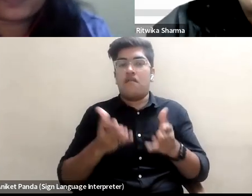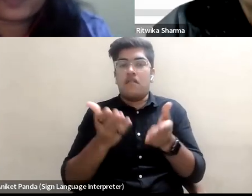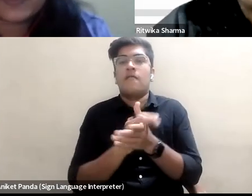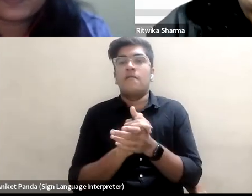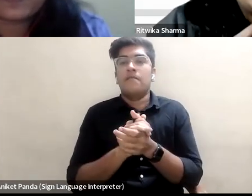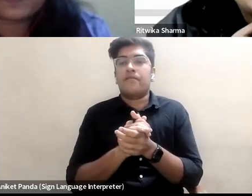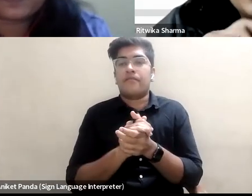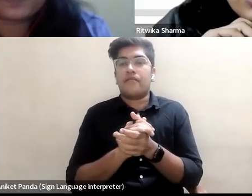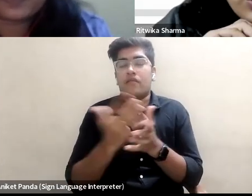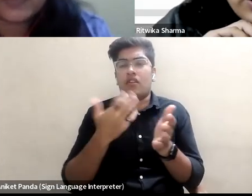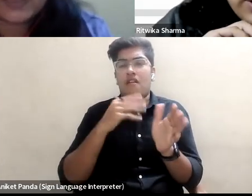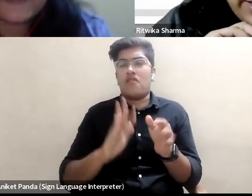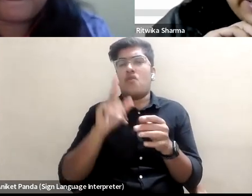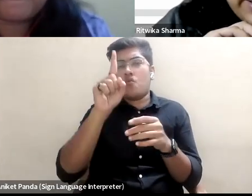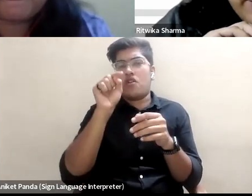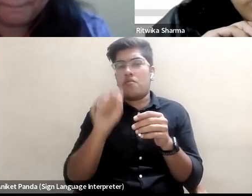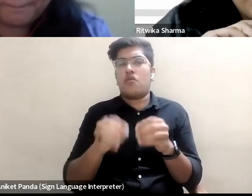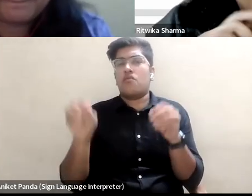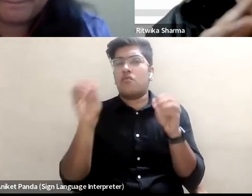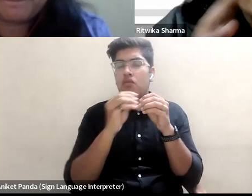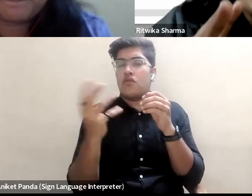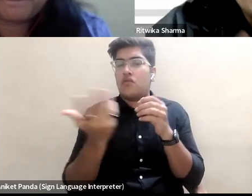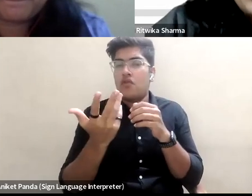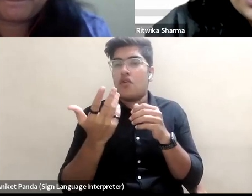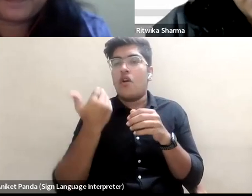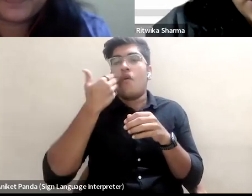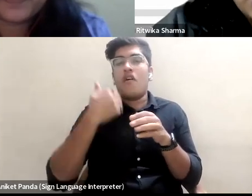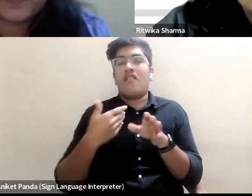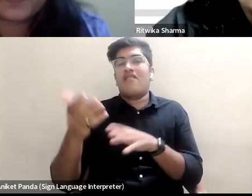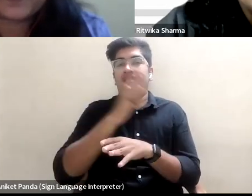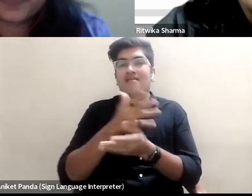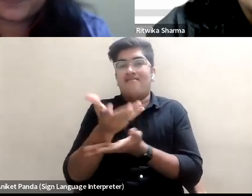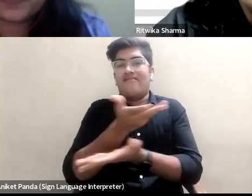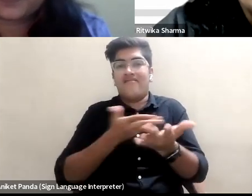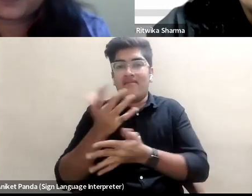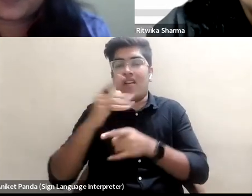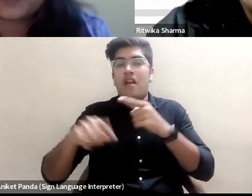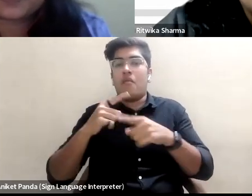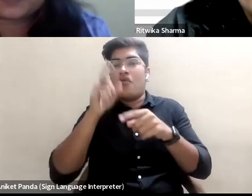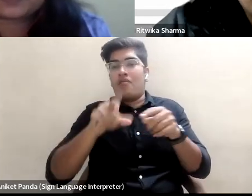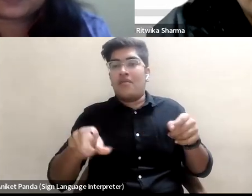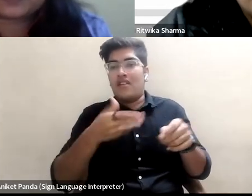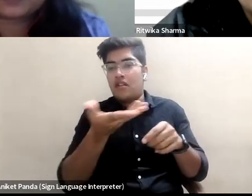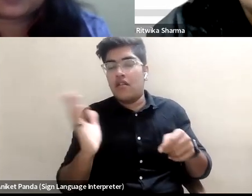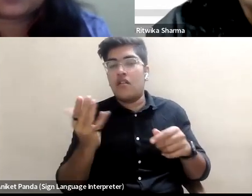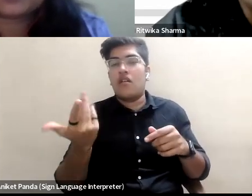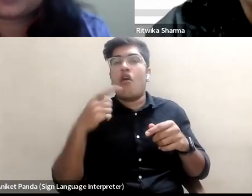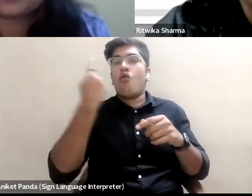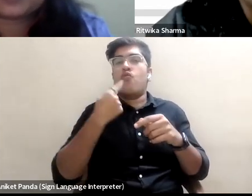one strand of thought that I think I left when we were talking about the participants as who you